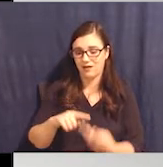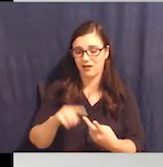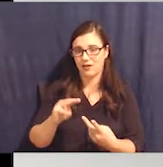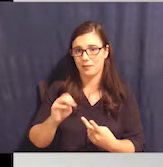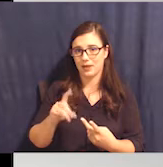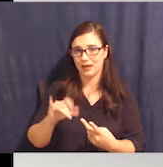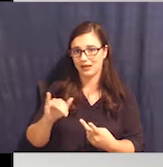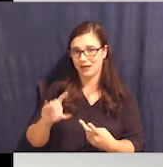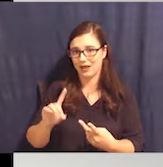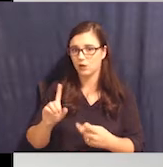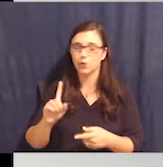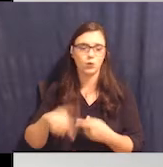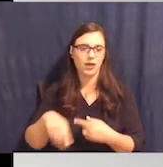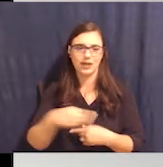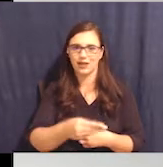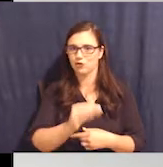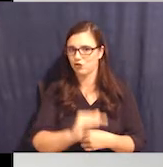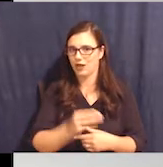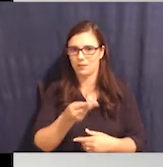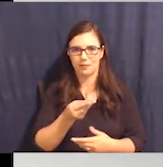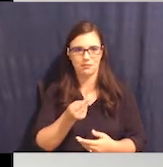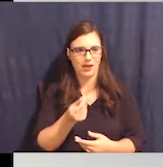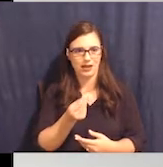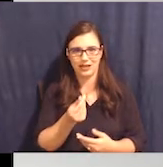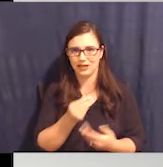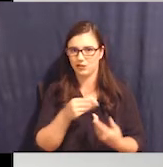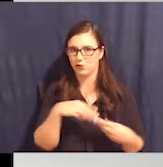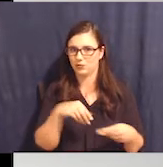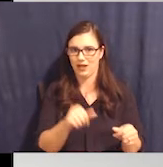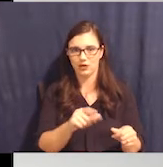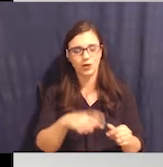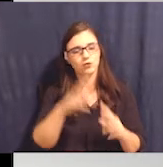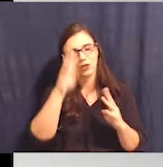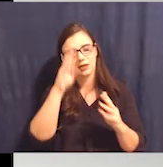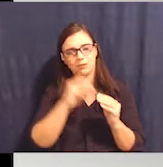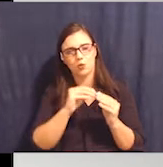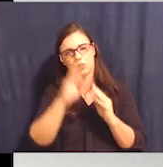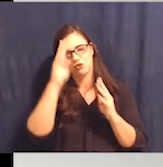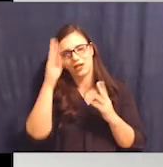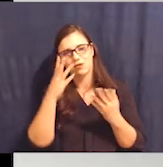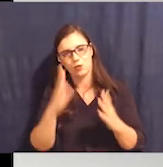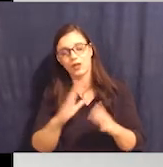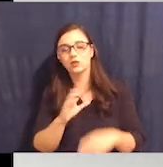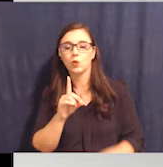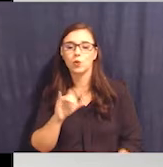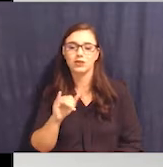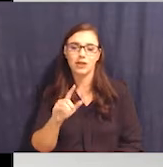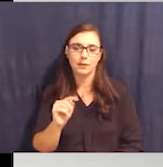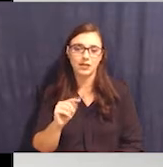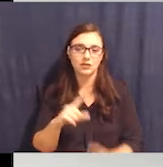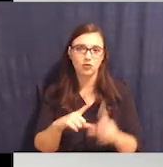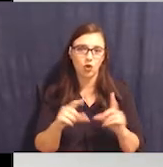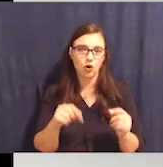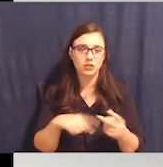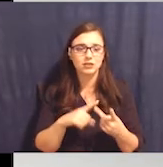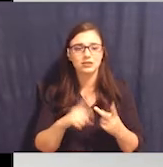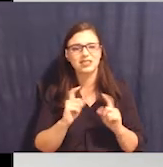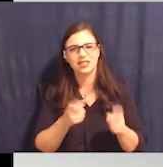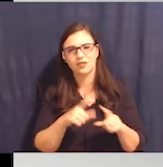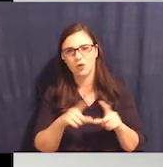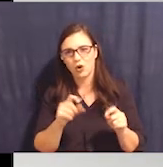and Medicaid, you can't give your child money to spend. You have to think of more creative ways. So it might include debit